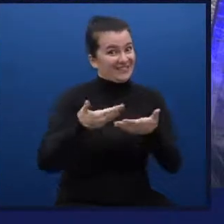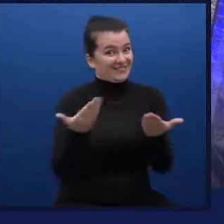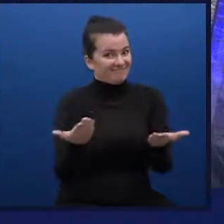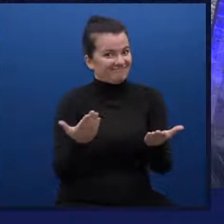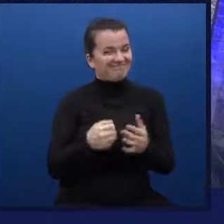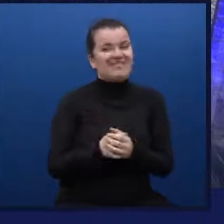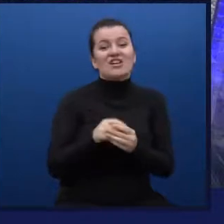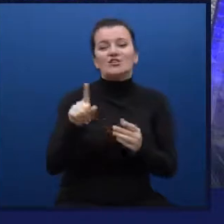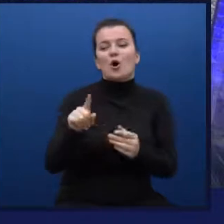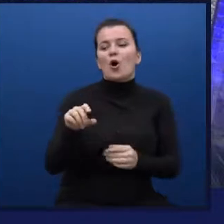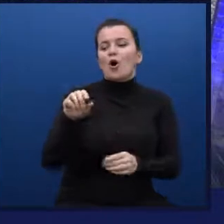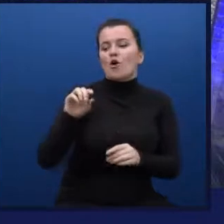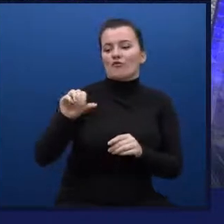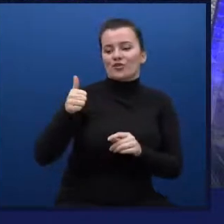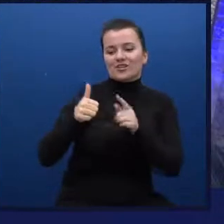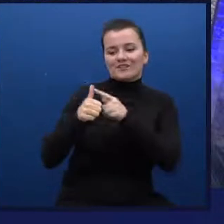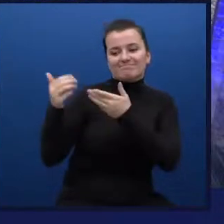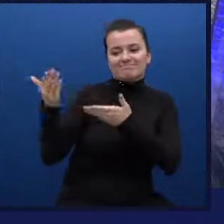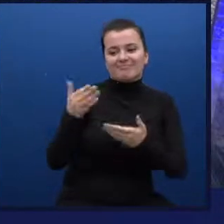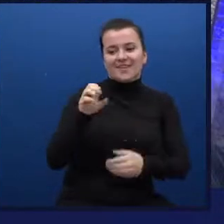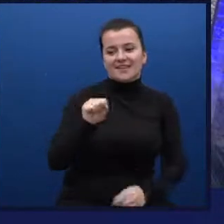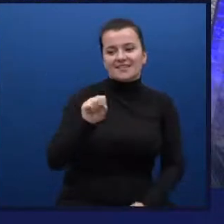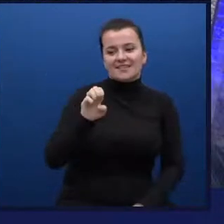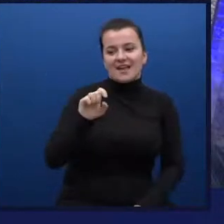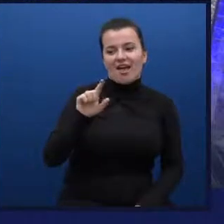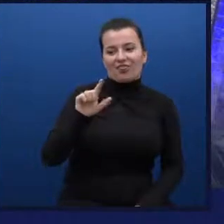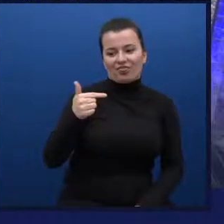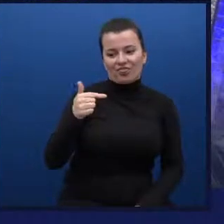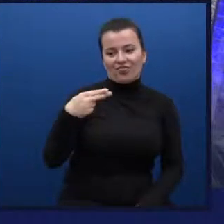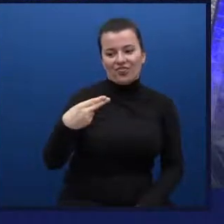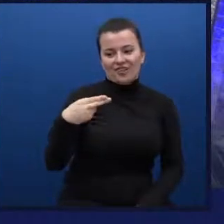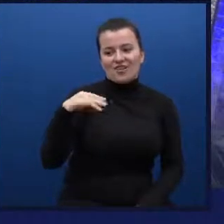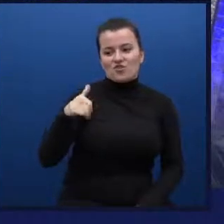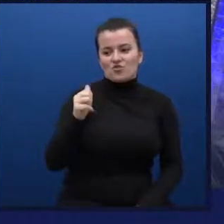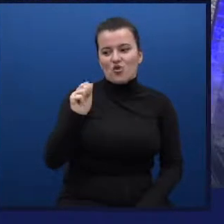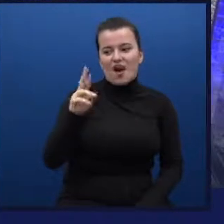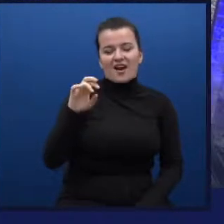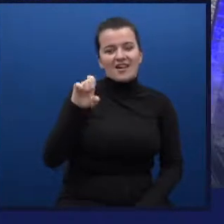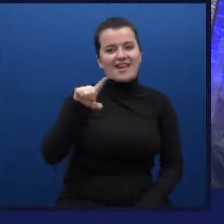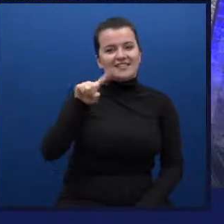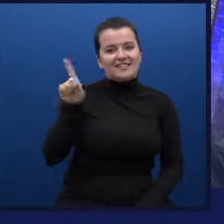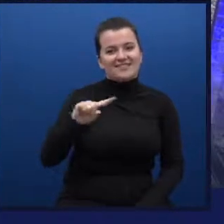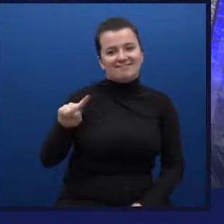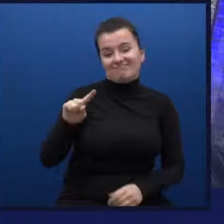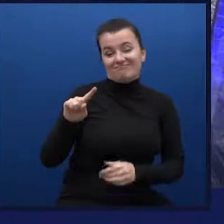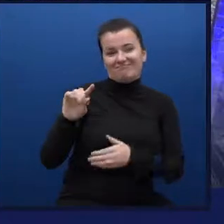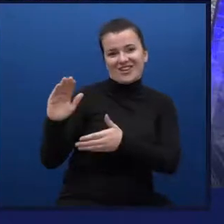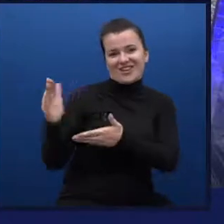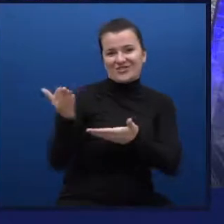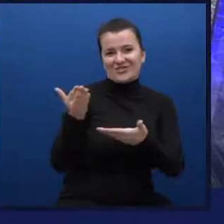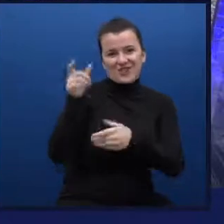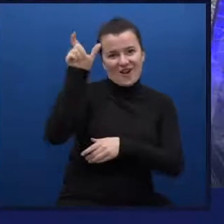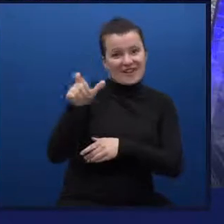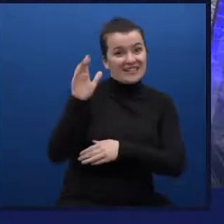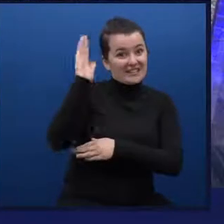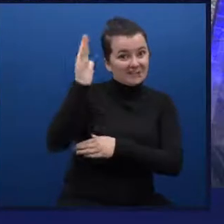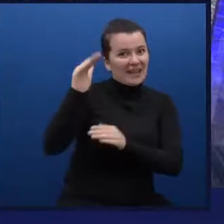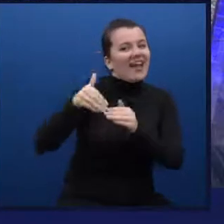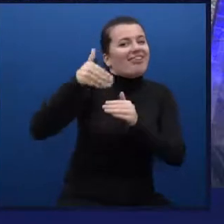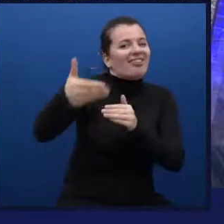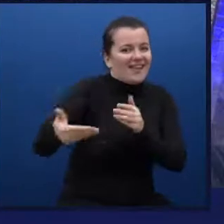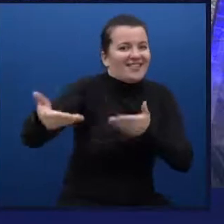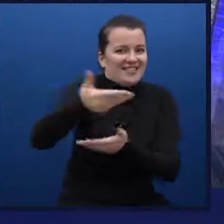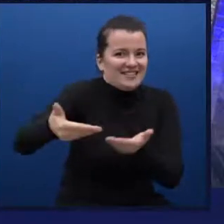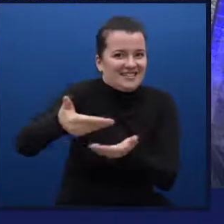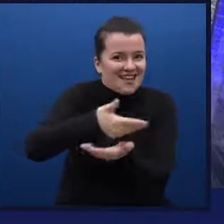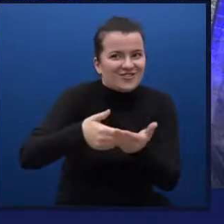Seth Horez joining us. Okay, bye, Seth. Oh, we'll see you in a bit, Noelle. Oh, glad to